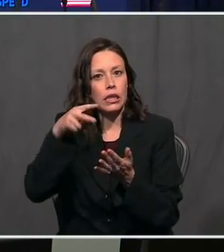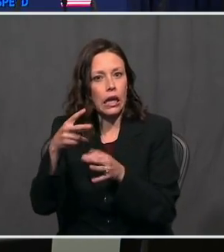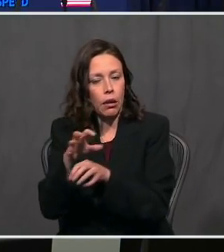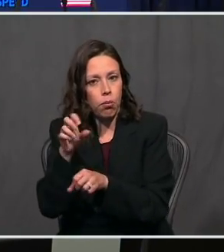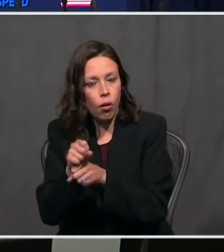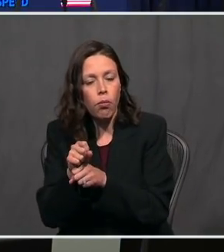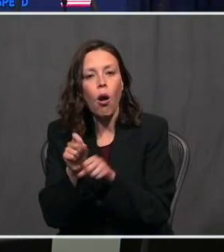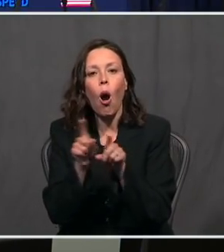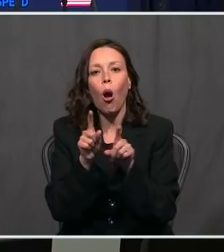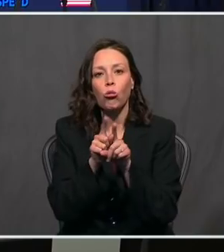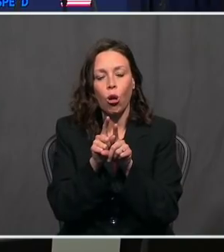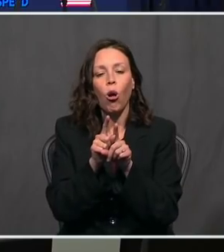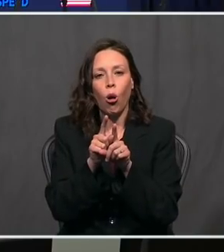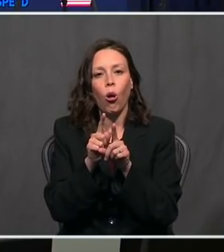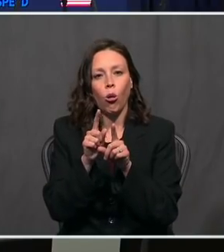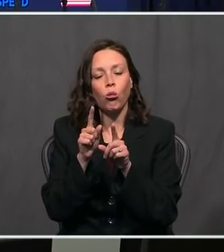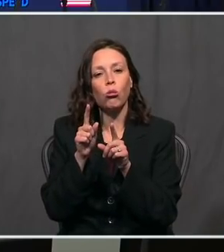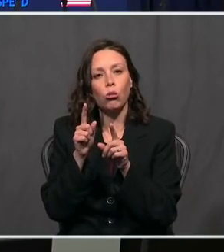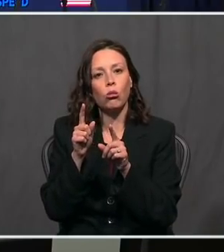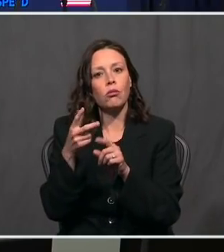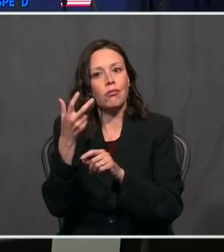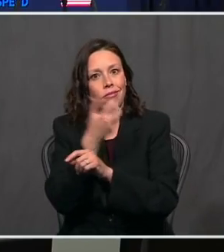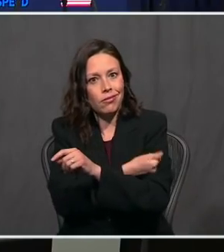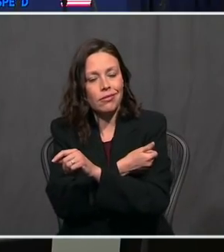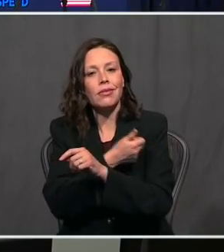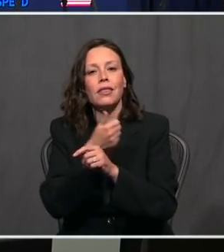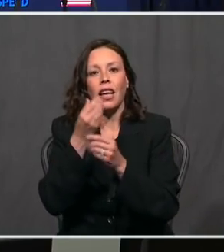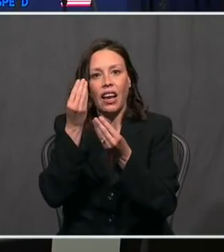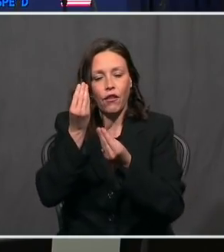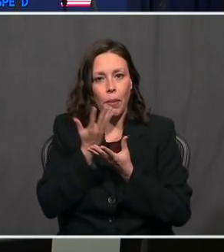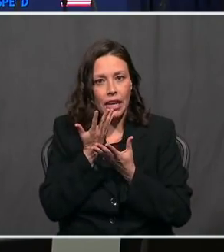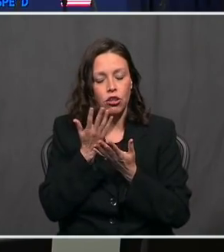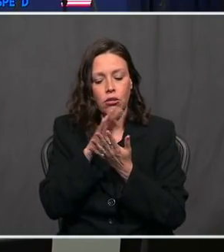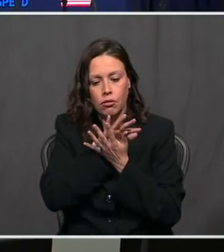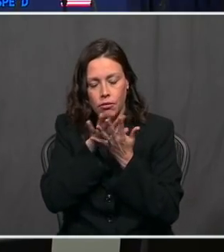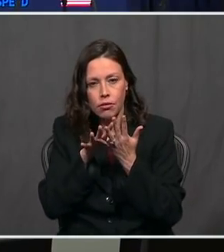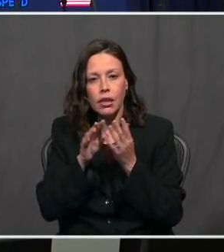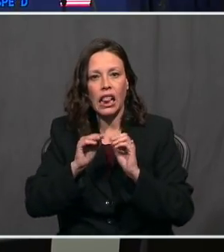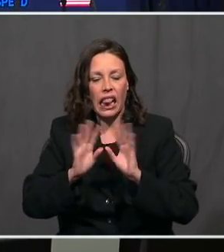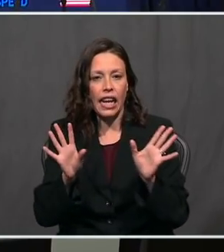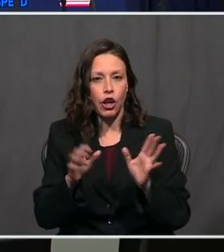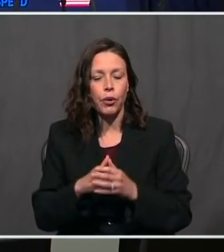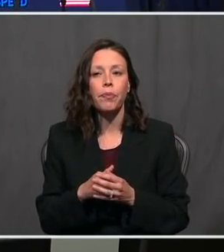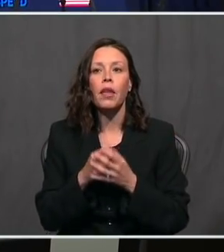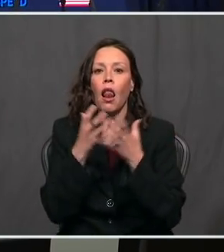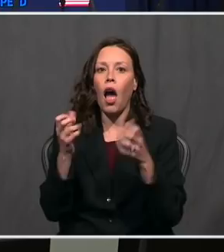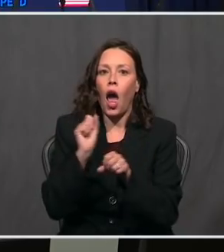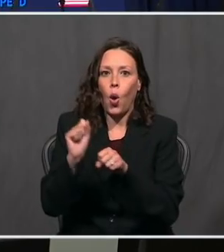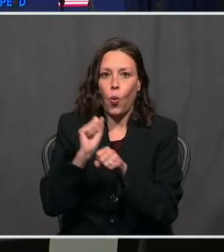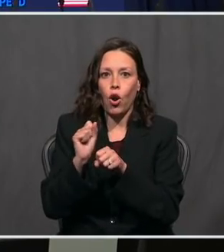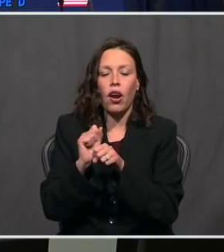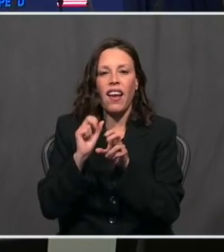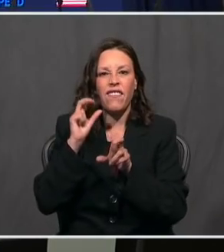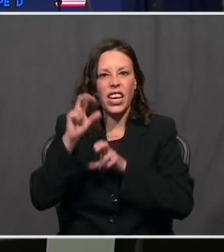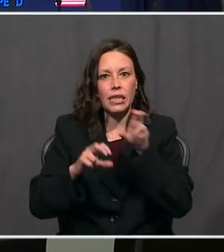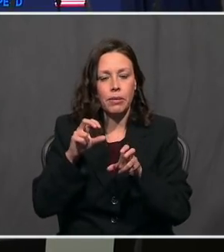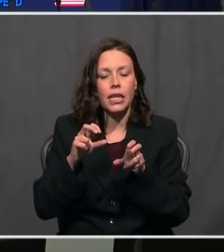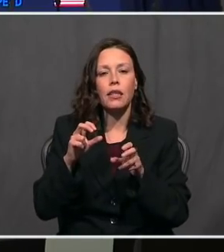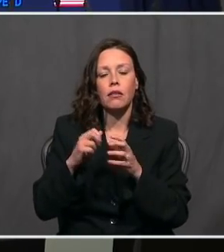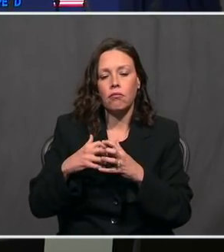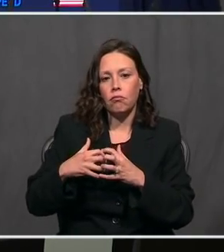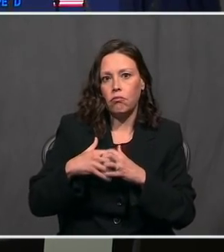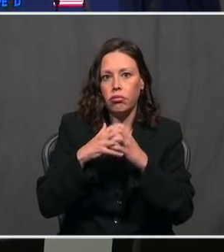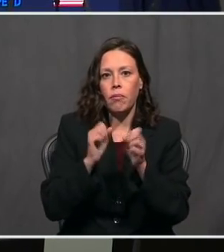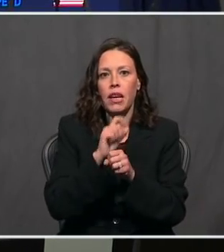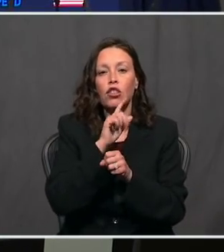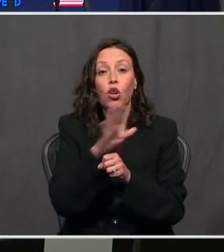as that we're going to follow up and ensure they actually get it as well and get the proper information out there. So a lot of work has been done in investment here to ensure that it's a